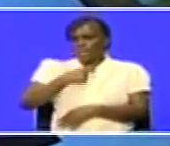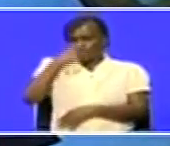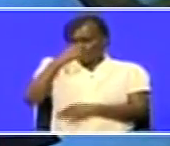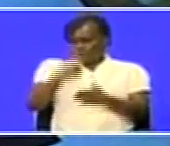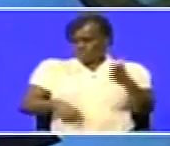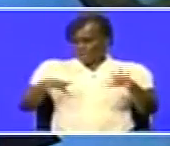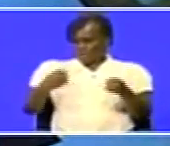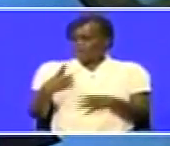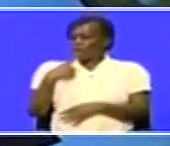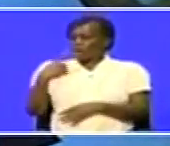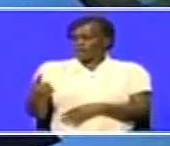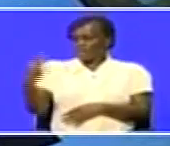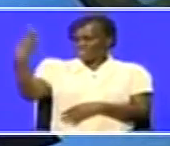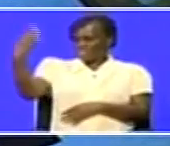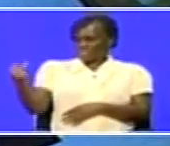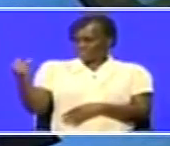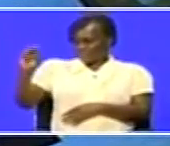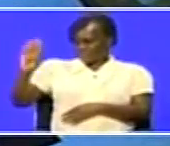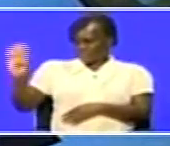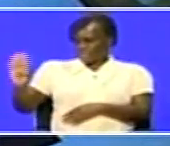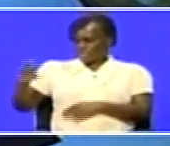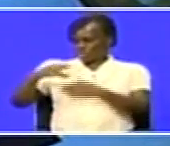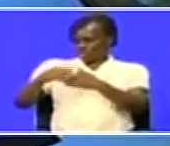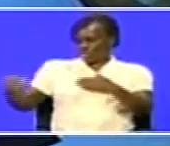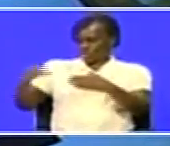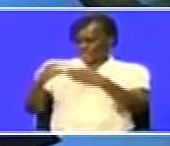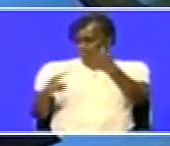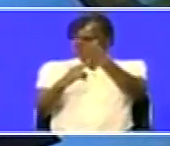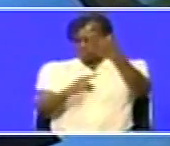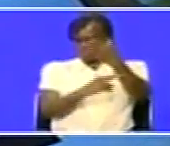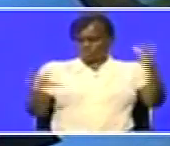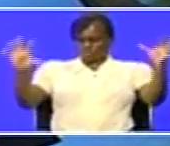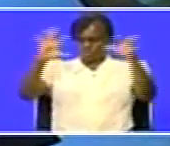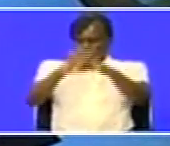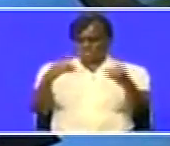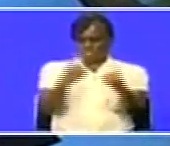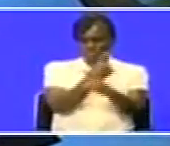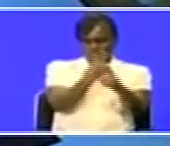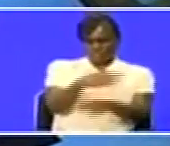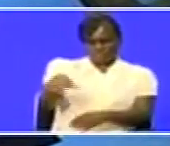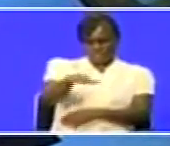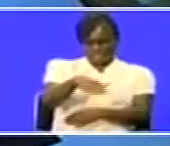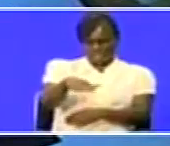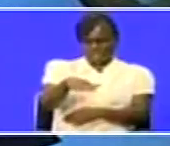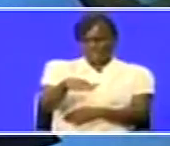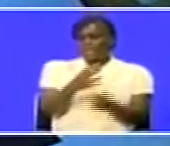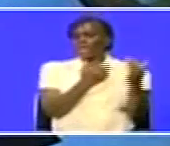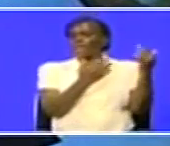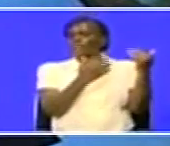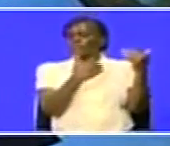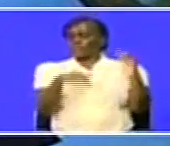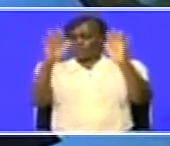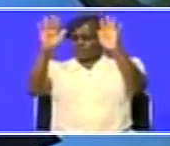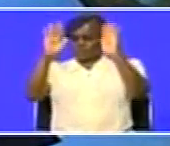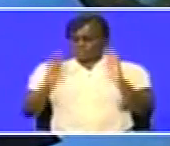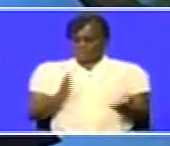costing about $135 million. The bridge, which will connect Kigamboni with central Dar es Salaam, is expected to play a